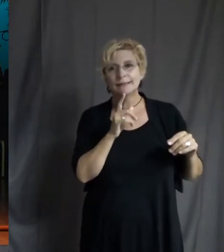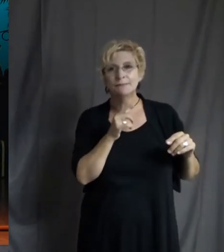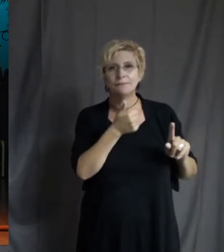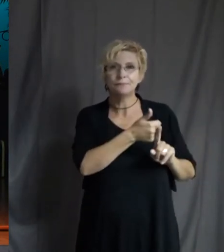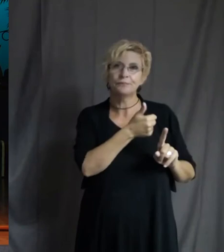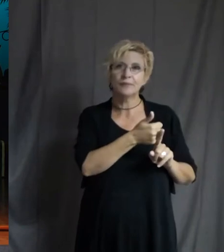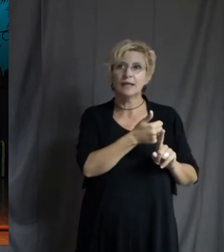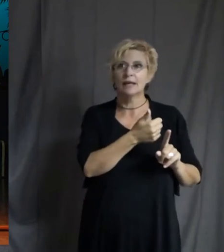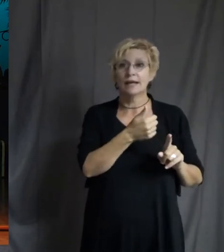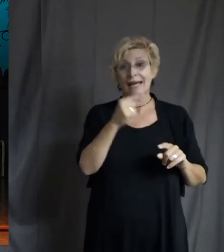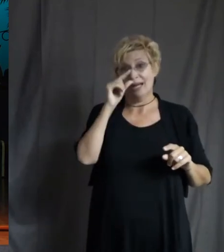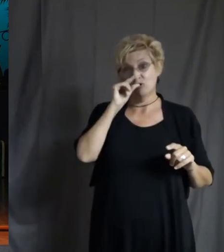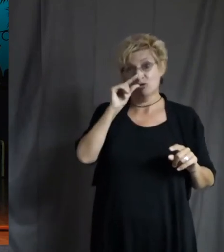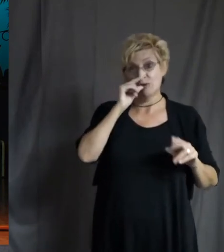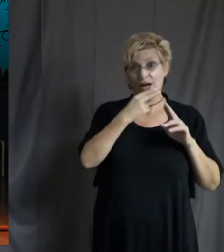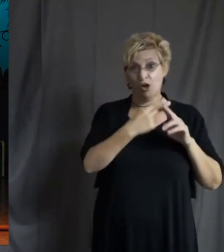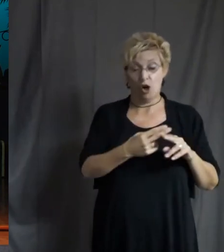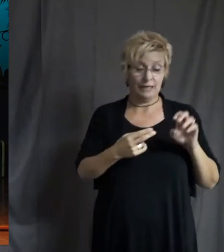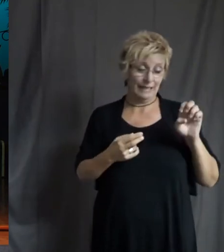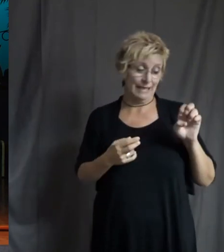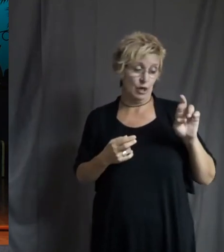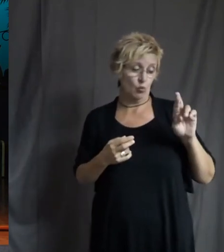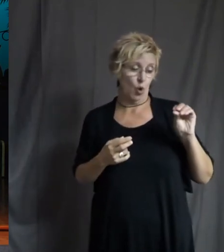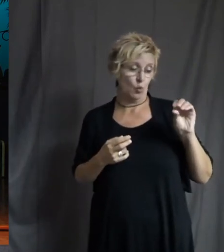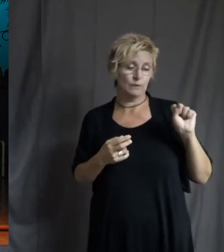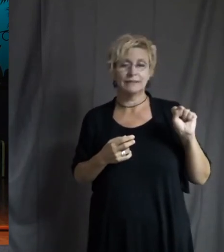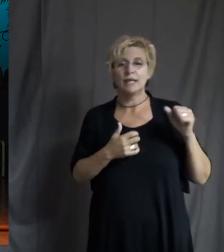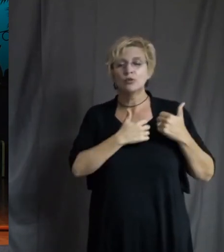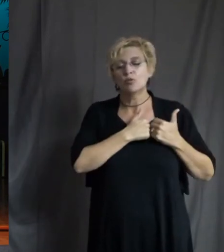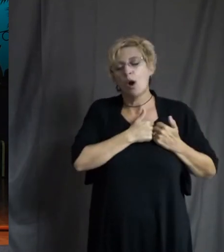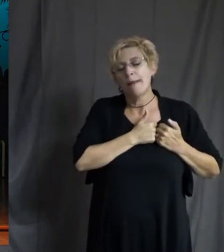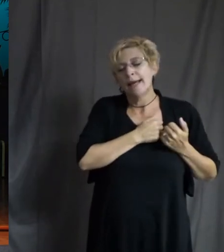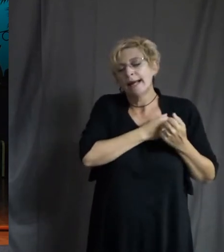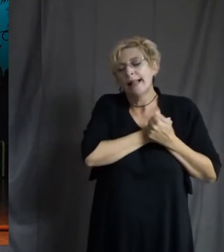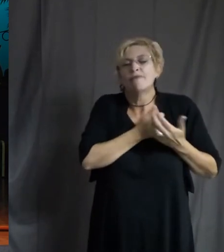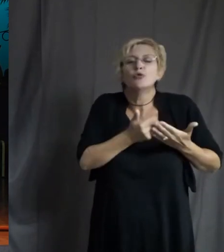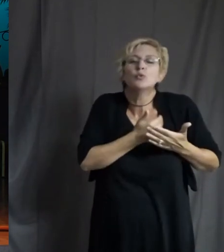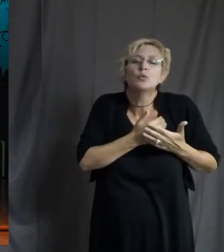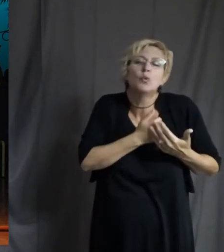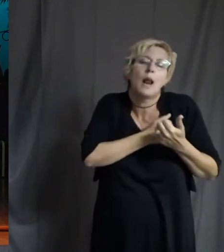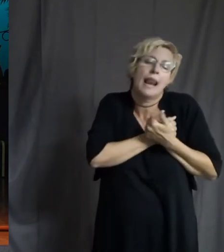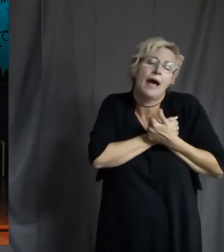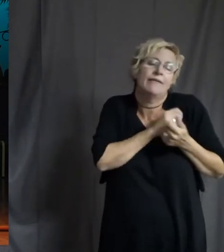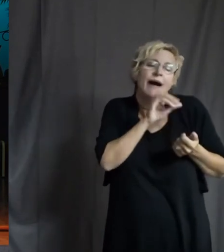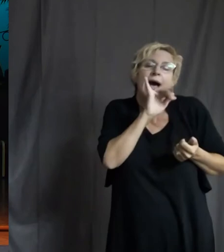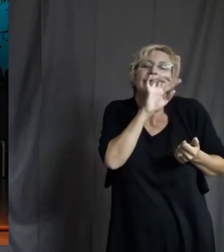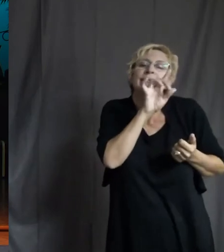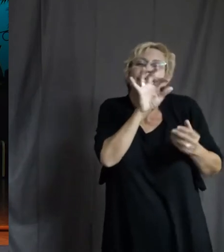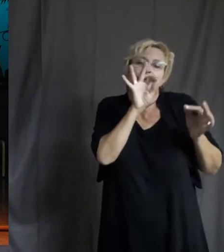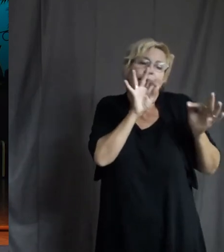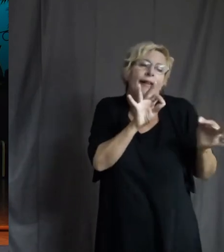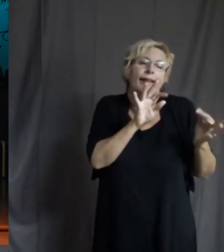The grow down relationship is defined by what in Greek is called eros, or romantic love, new